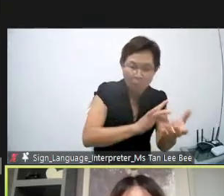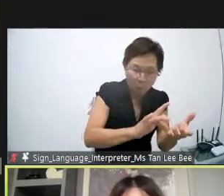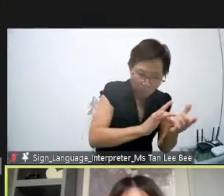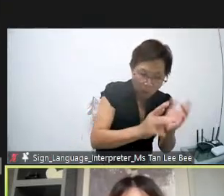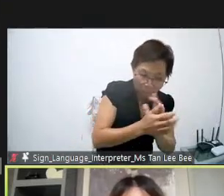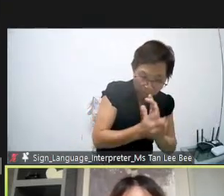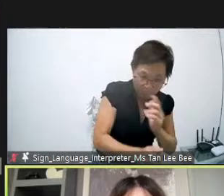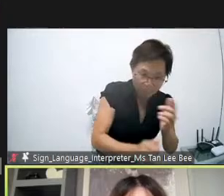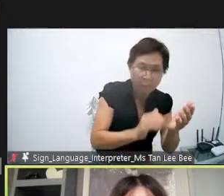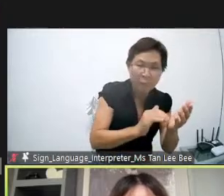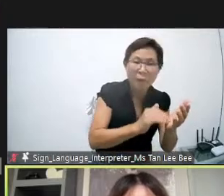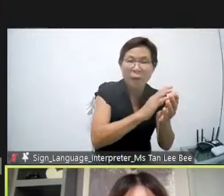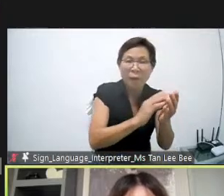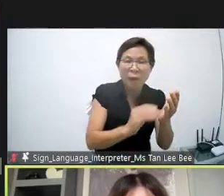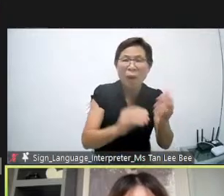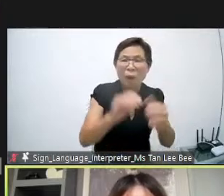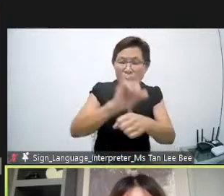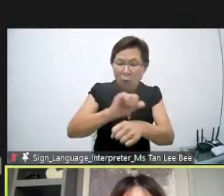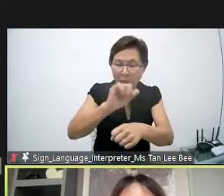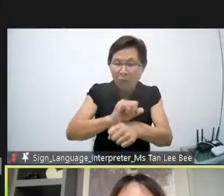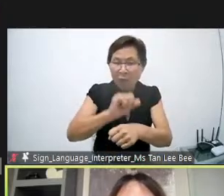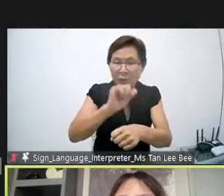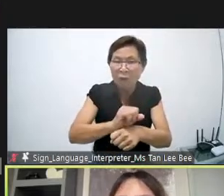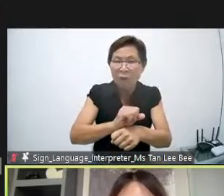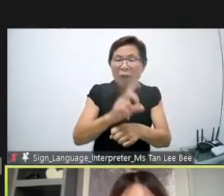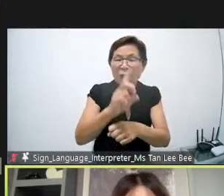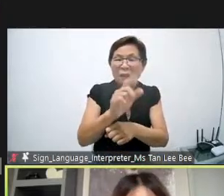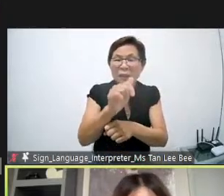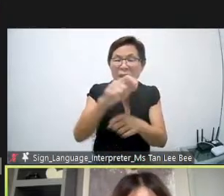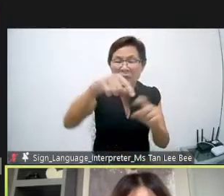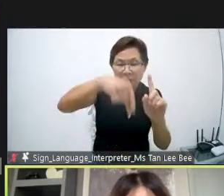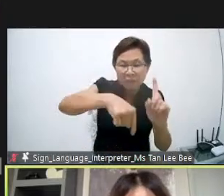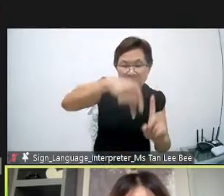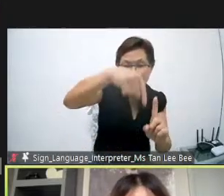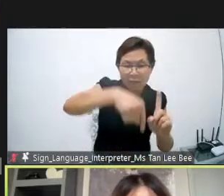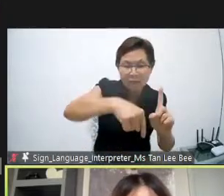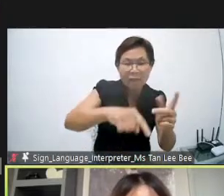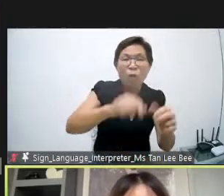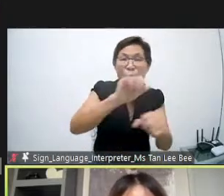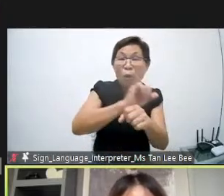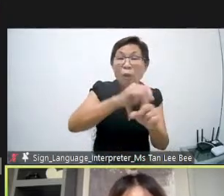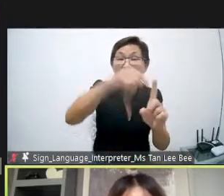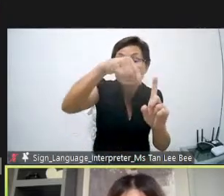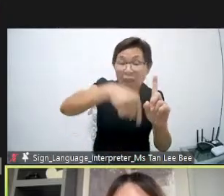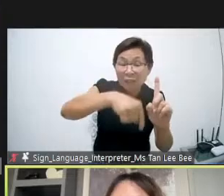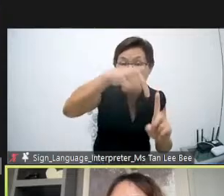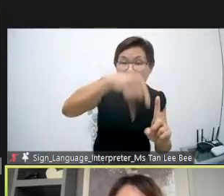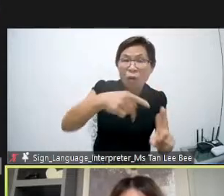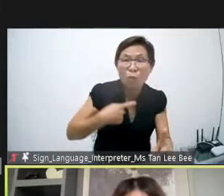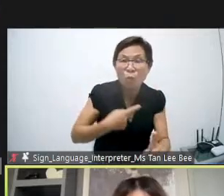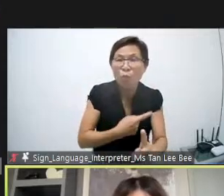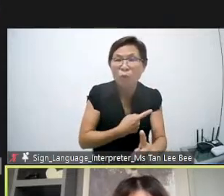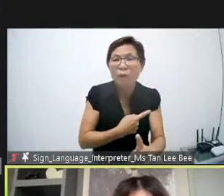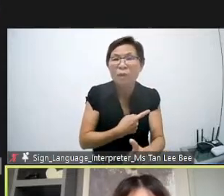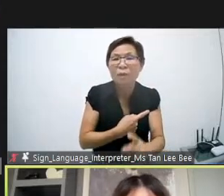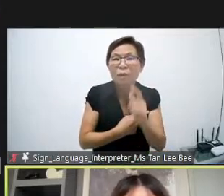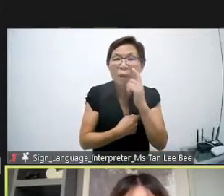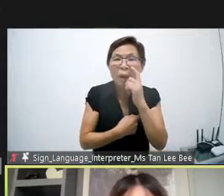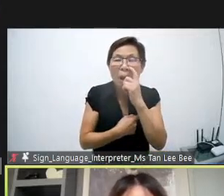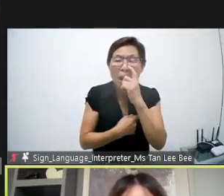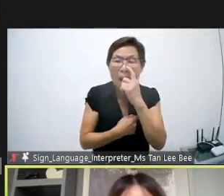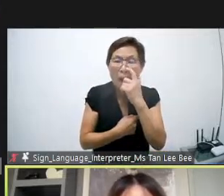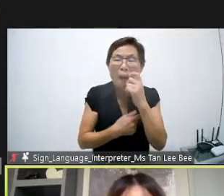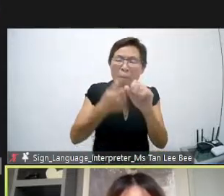ability and depth, working on our data labeling platform. We specially designed for them.